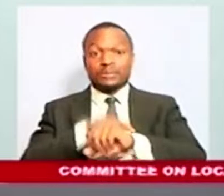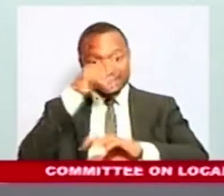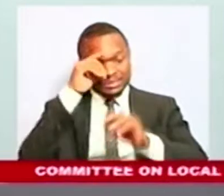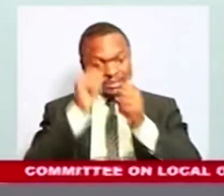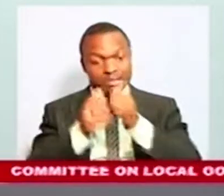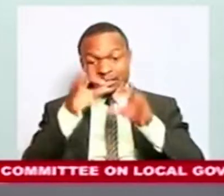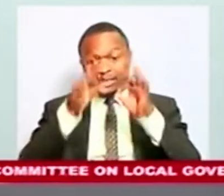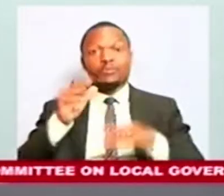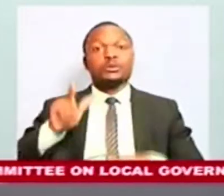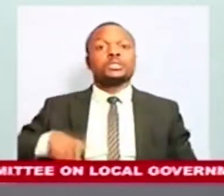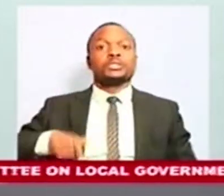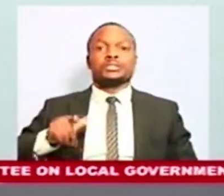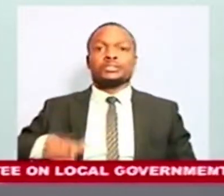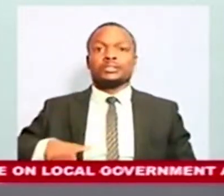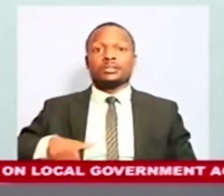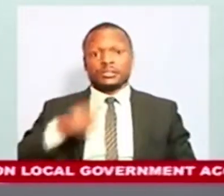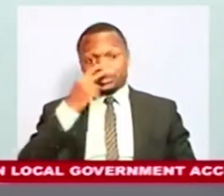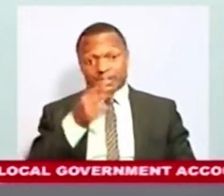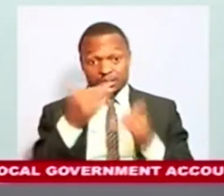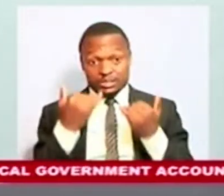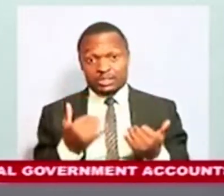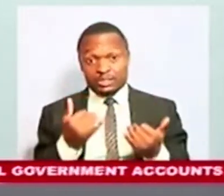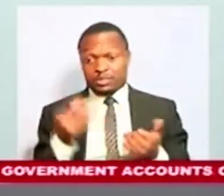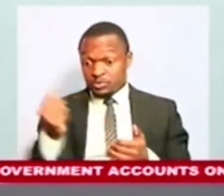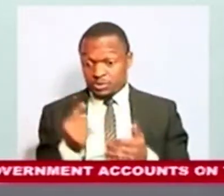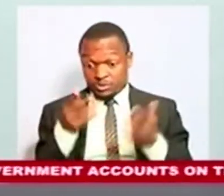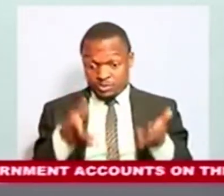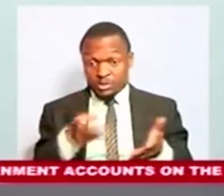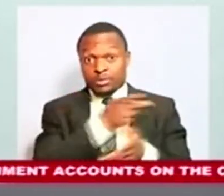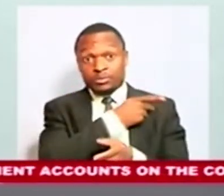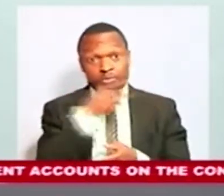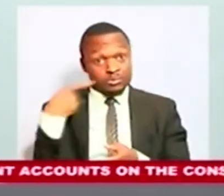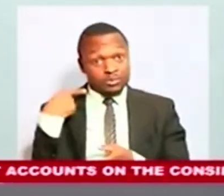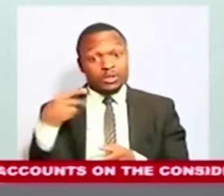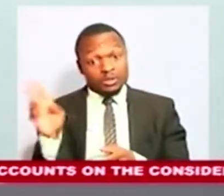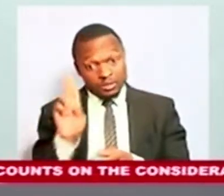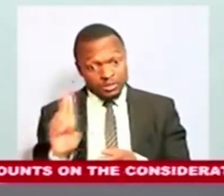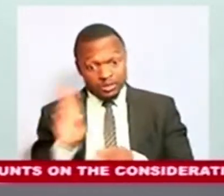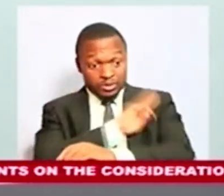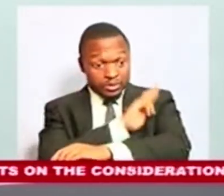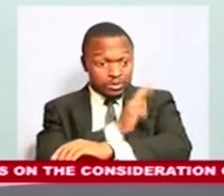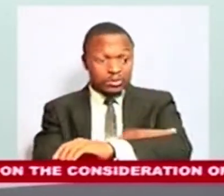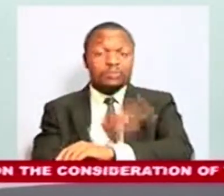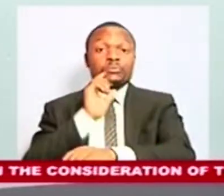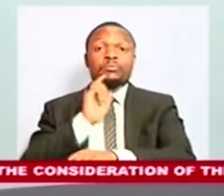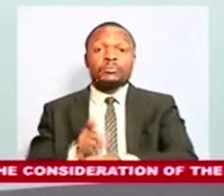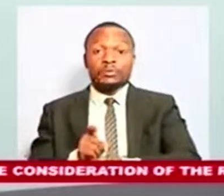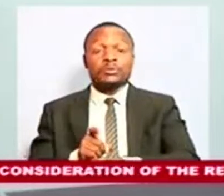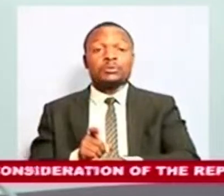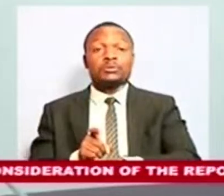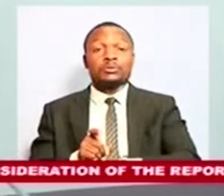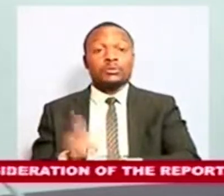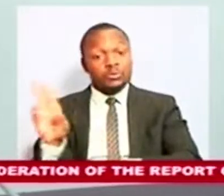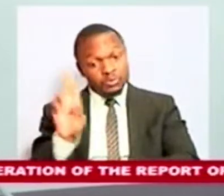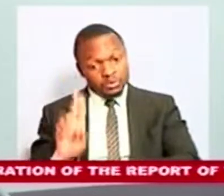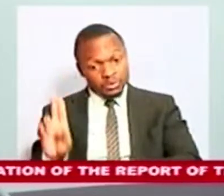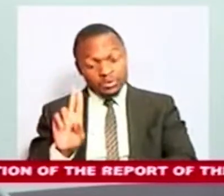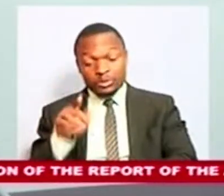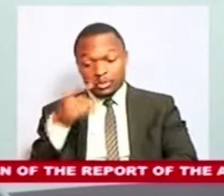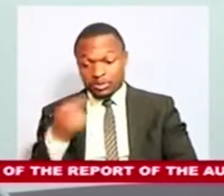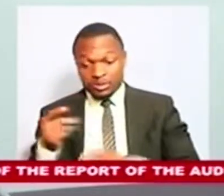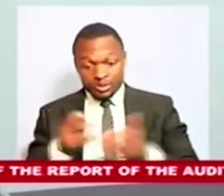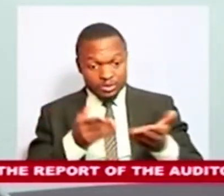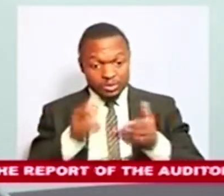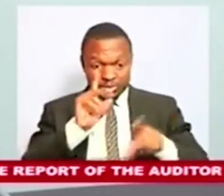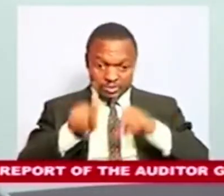if we delay, you see now you are before Parliament, you've used the resources that should have gone into goods and services